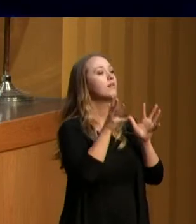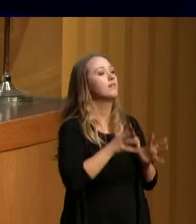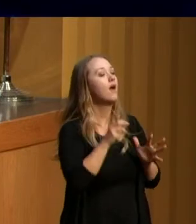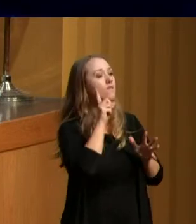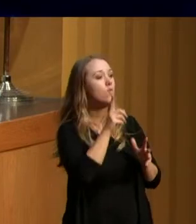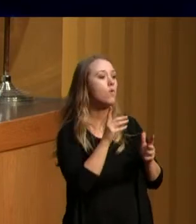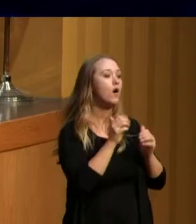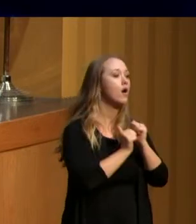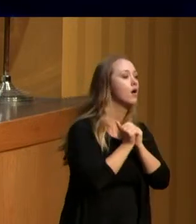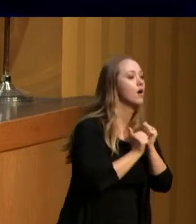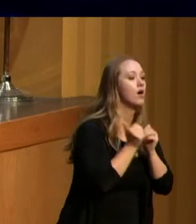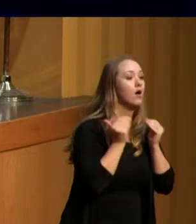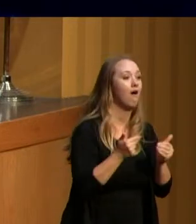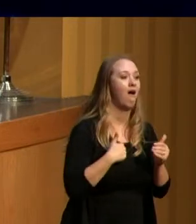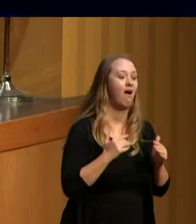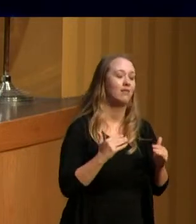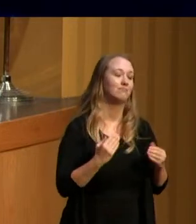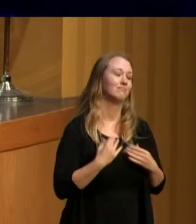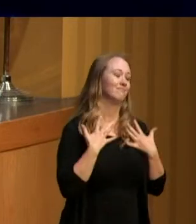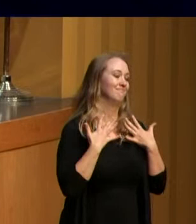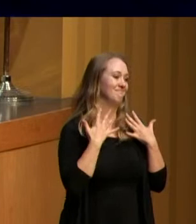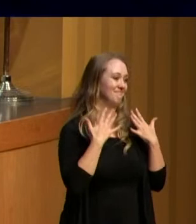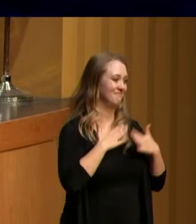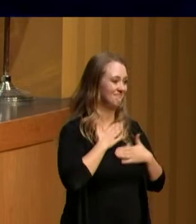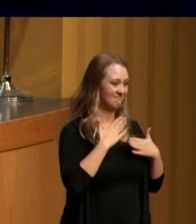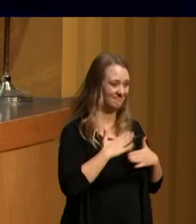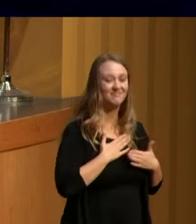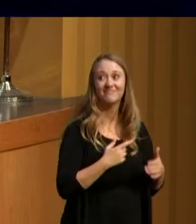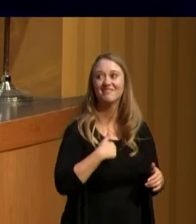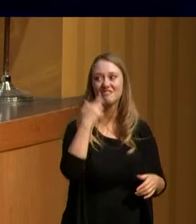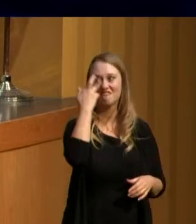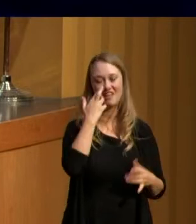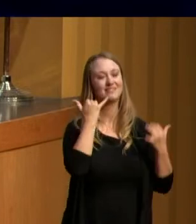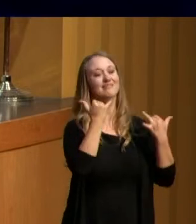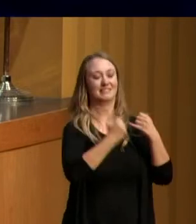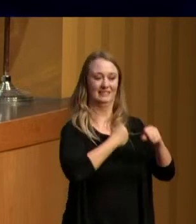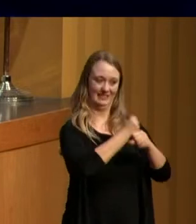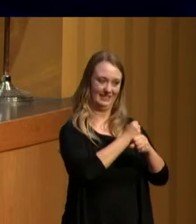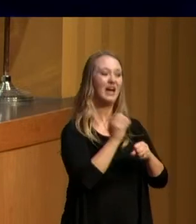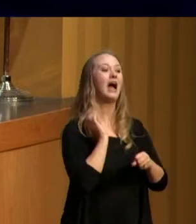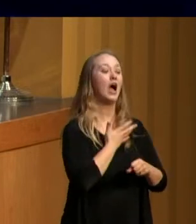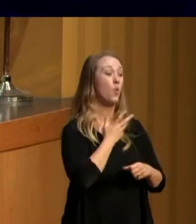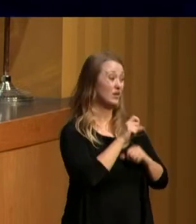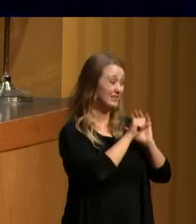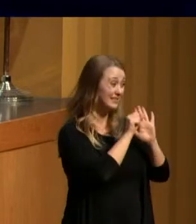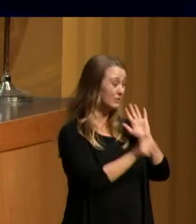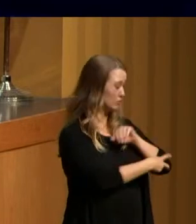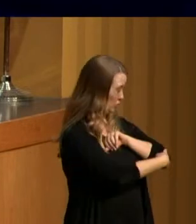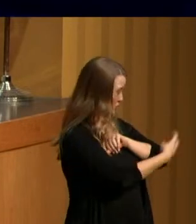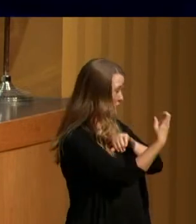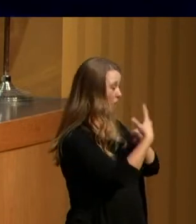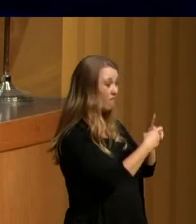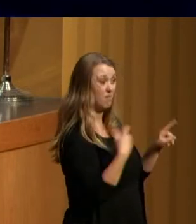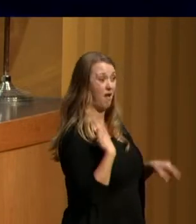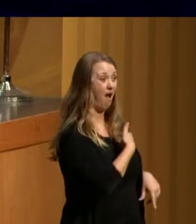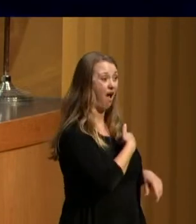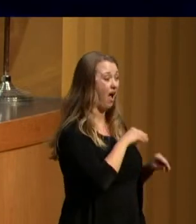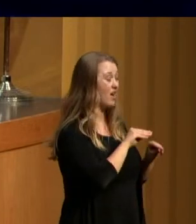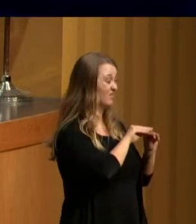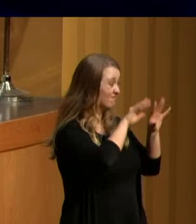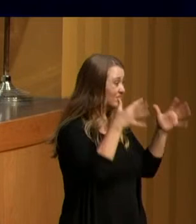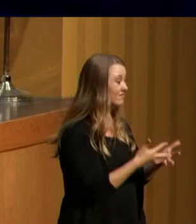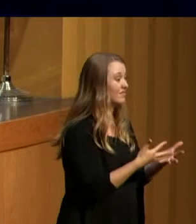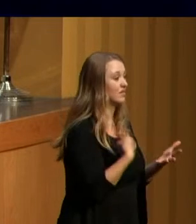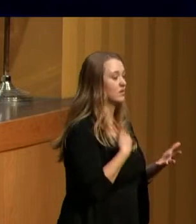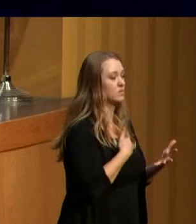instantly brought a smile to my face. It made me realize that this would be the year. Our season was stolen from us by a deadly virus that made us appreciate our ability to